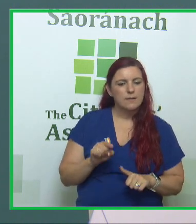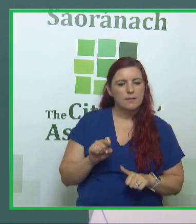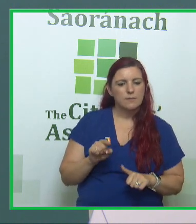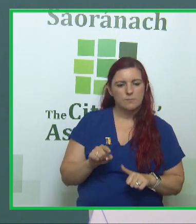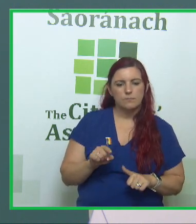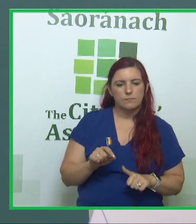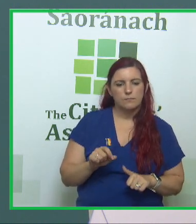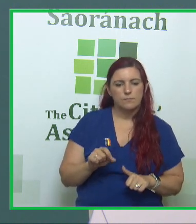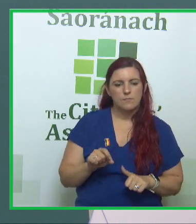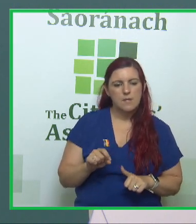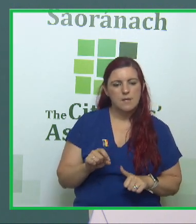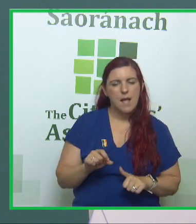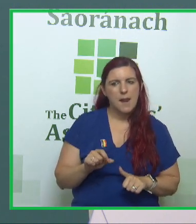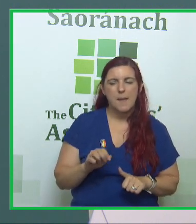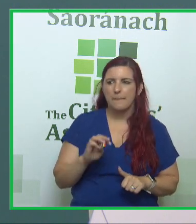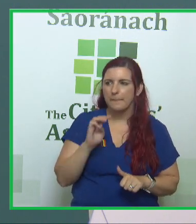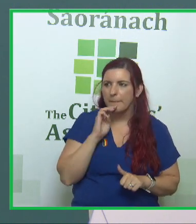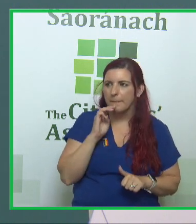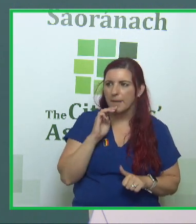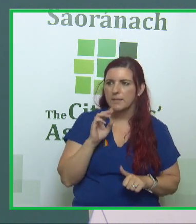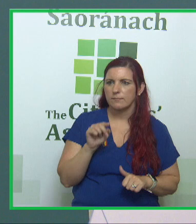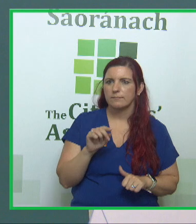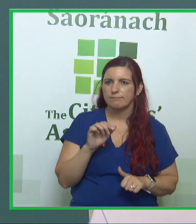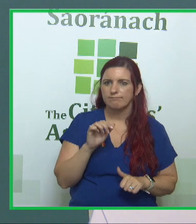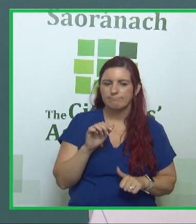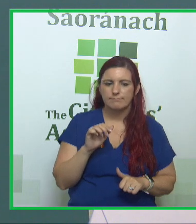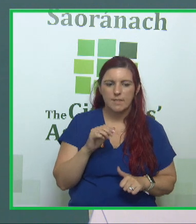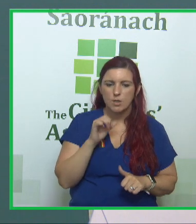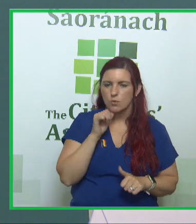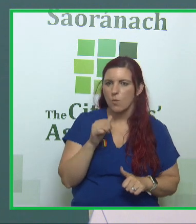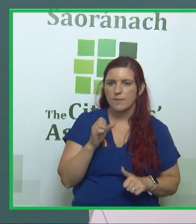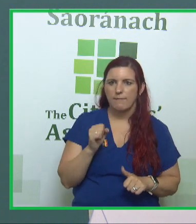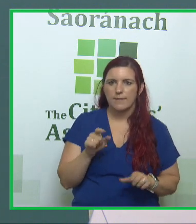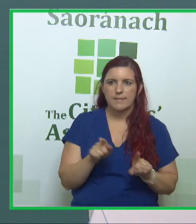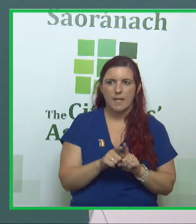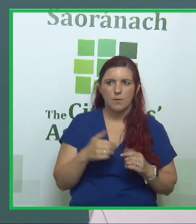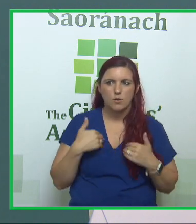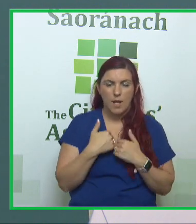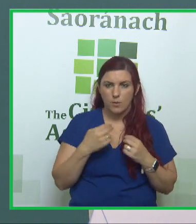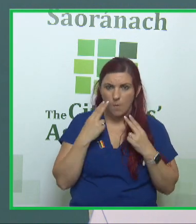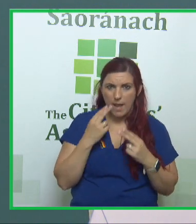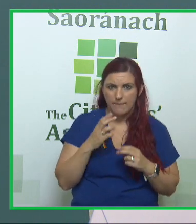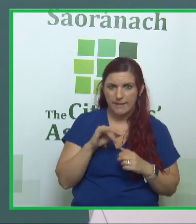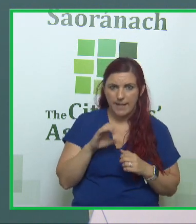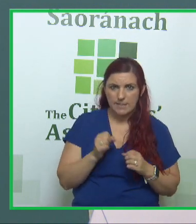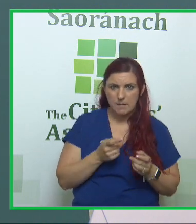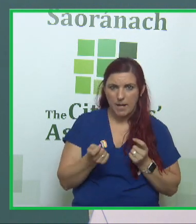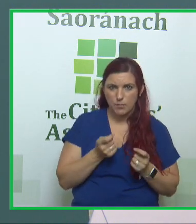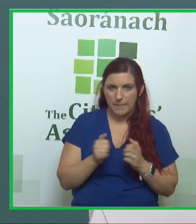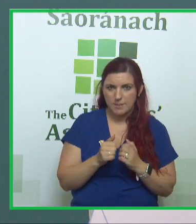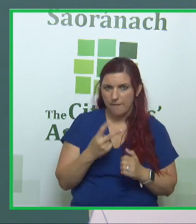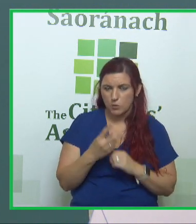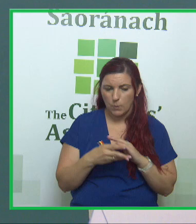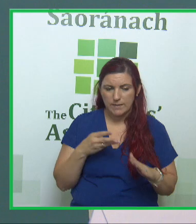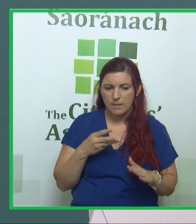around the case management piece where you're looking at goals and such, having case management meetings every 2 weeks or so, and working